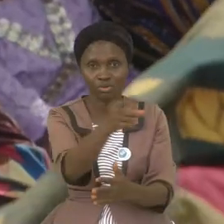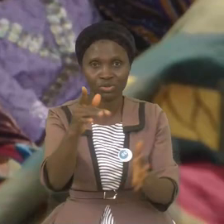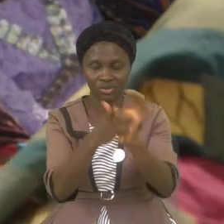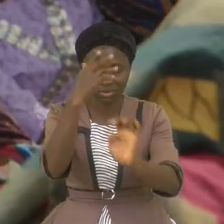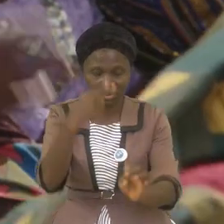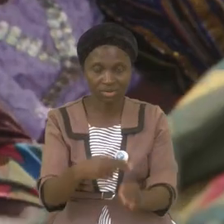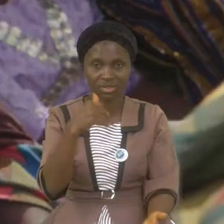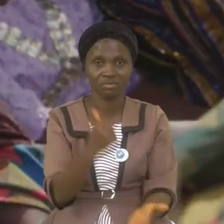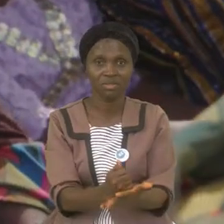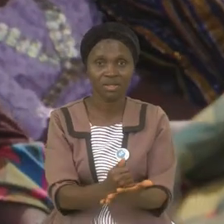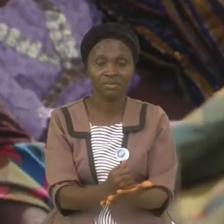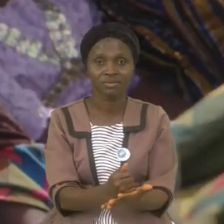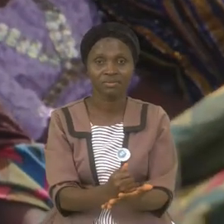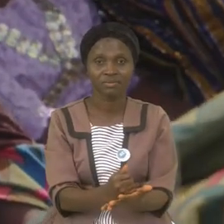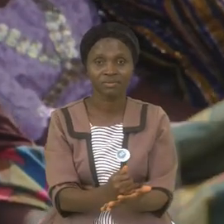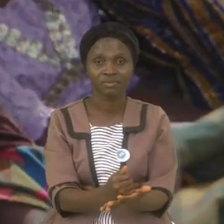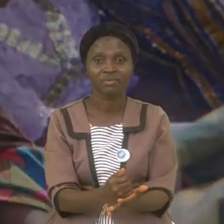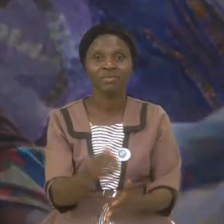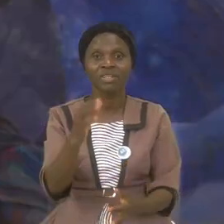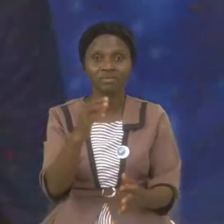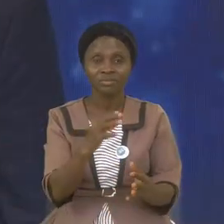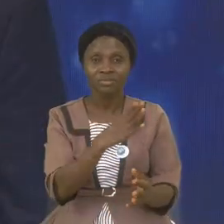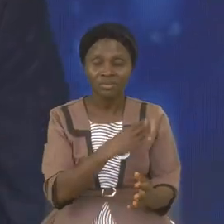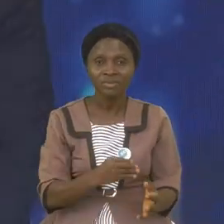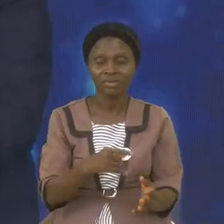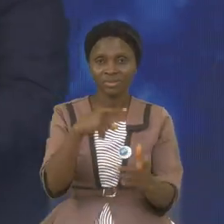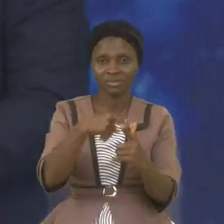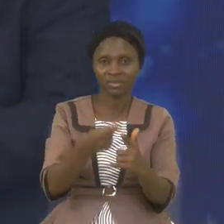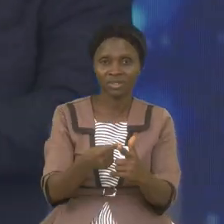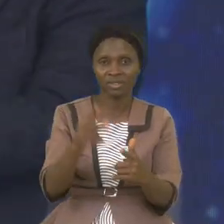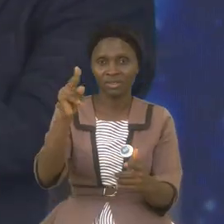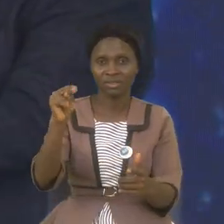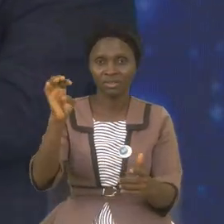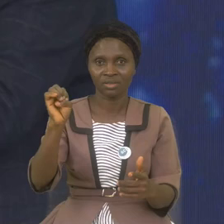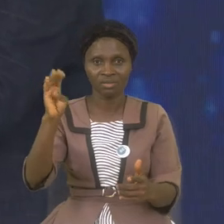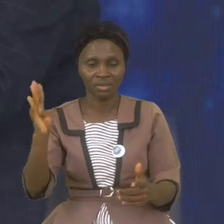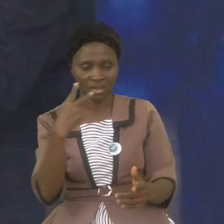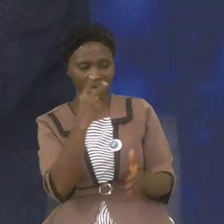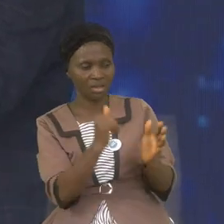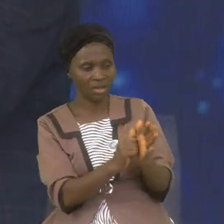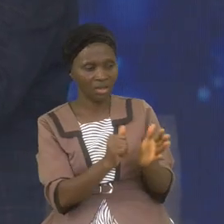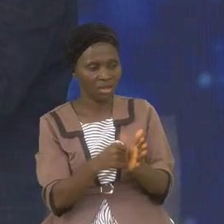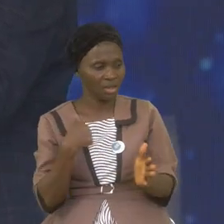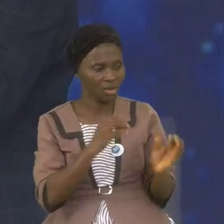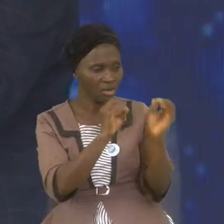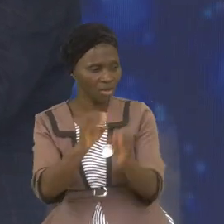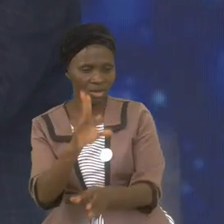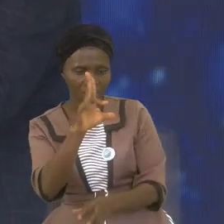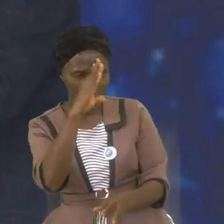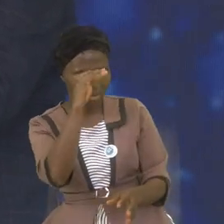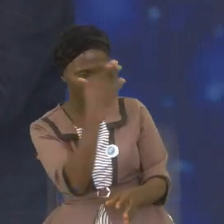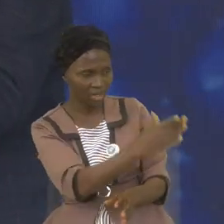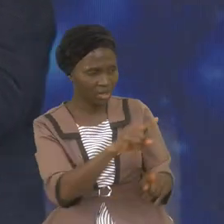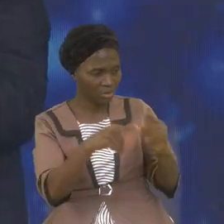He looked in and said, did it withdraw three men in there? Behold, lo and behold, I see four men,